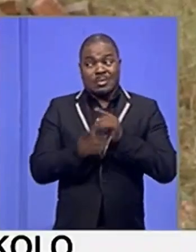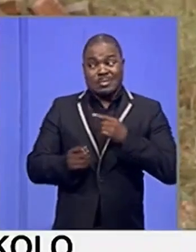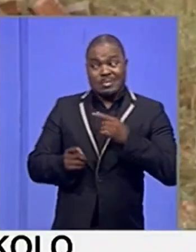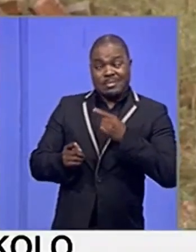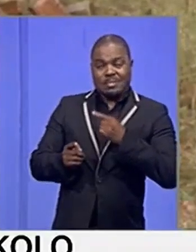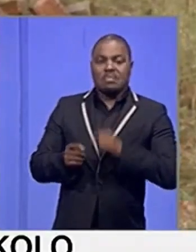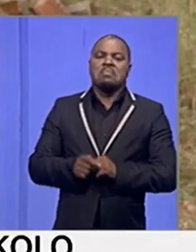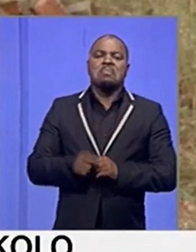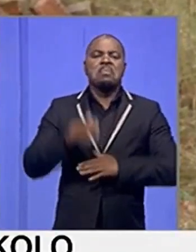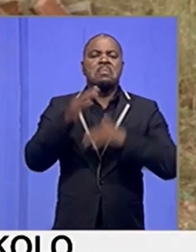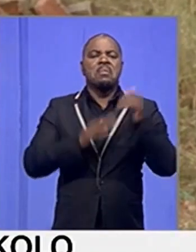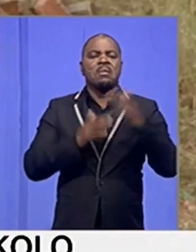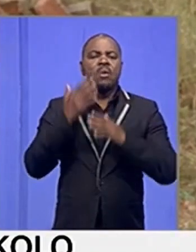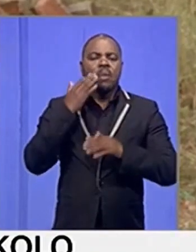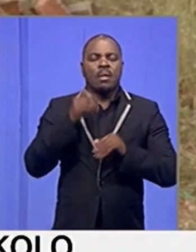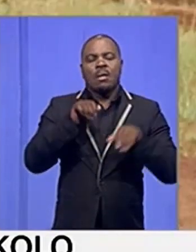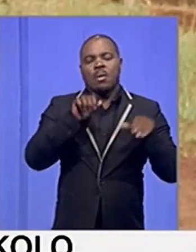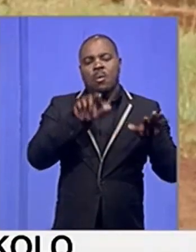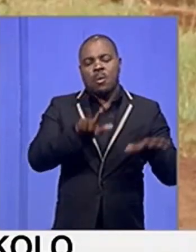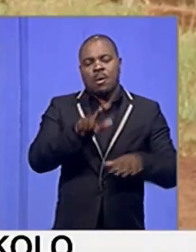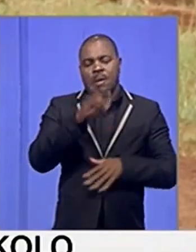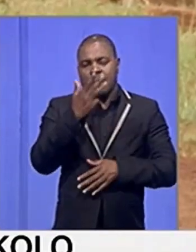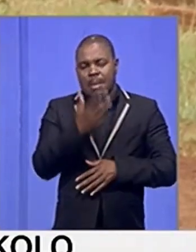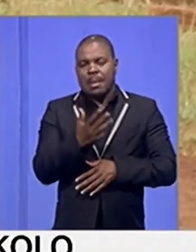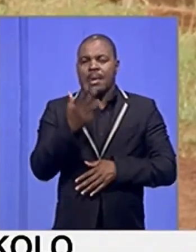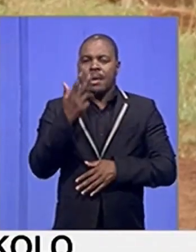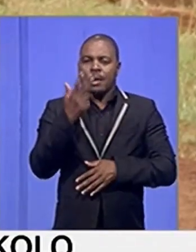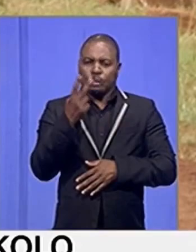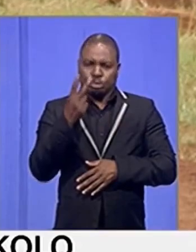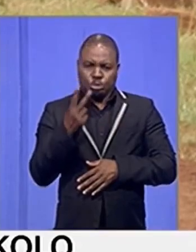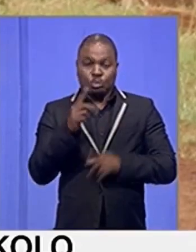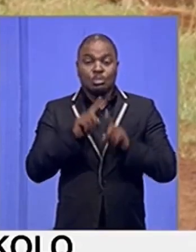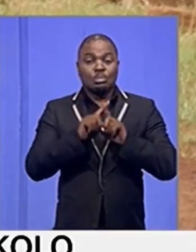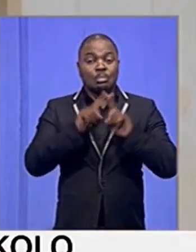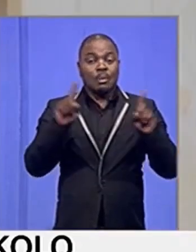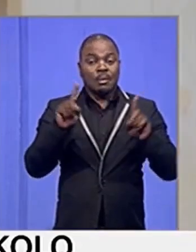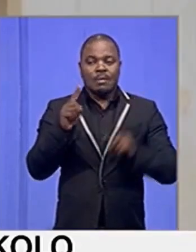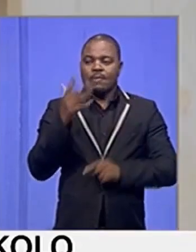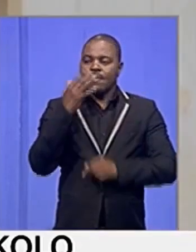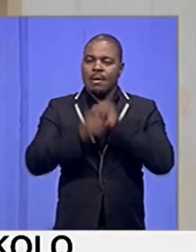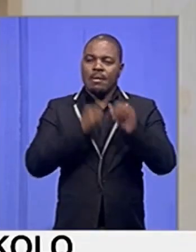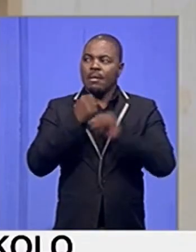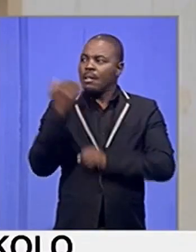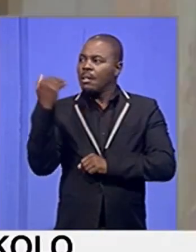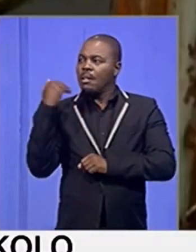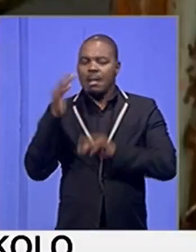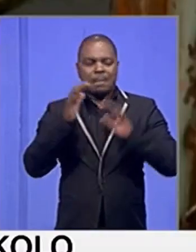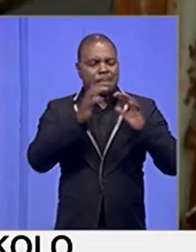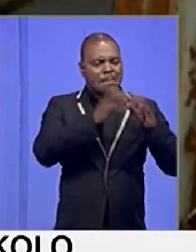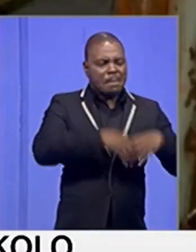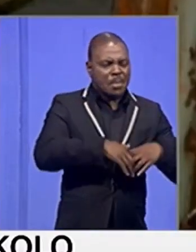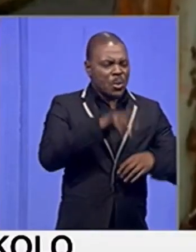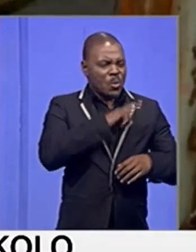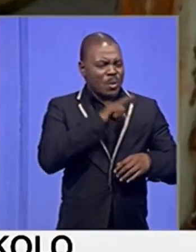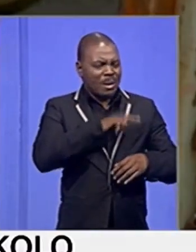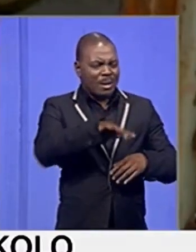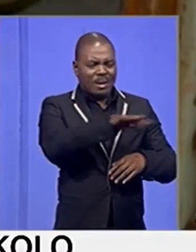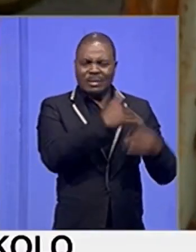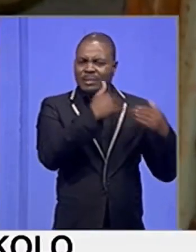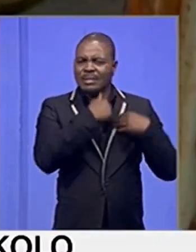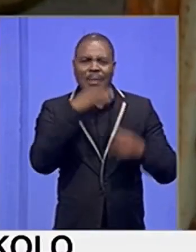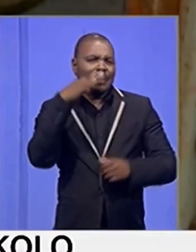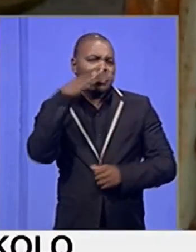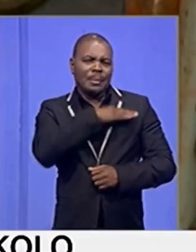primary se agilwe ka ngwaga wa 1982 e fela mengwaga e metlhano ya go feta se ile sa pšhatlaganywa ka ge se be se beya maphelo a